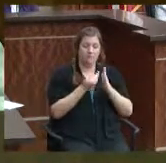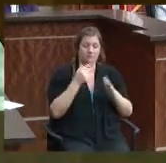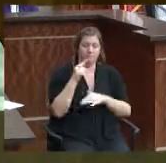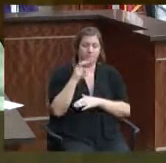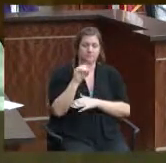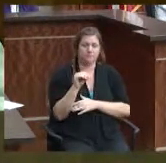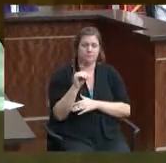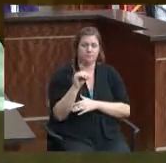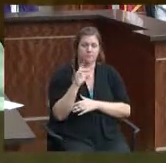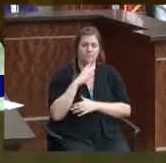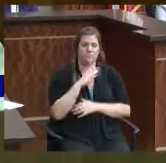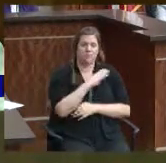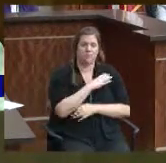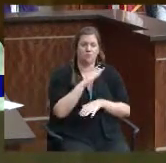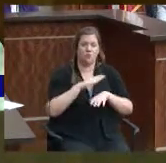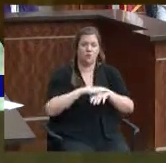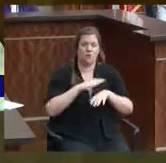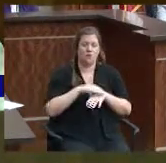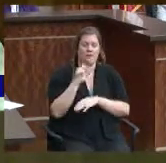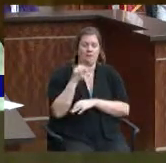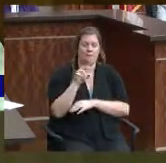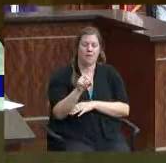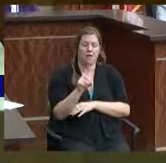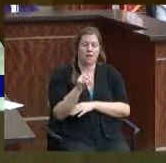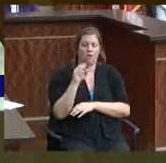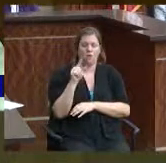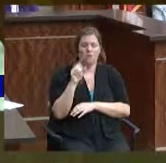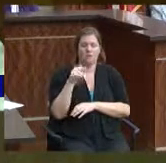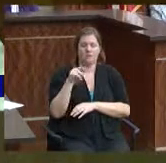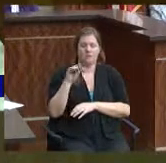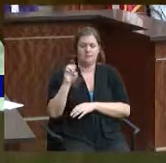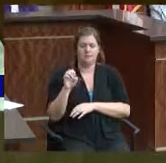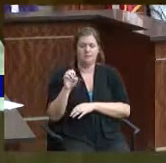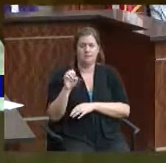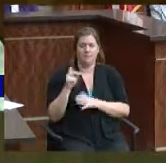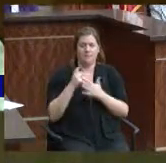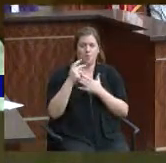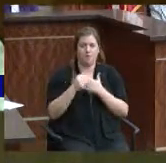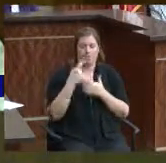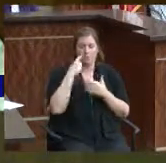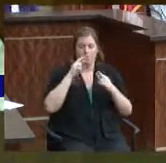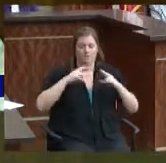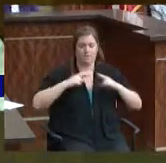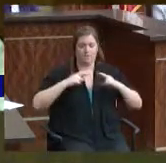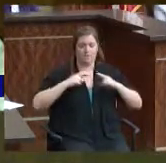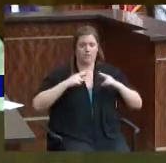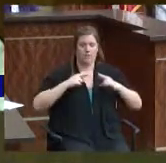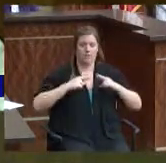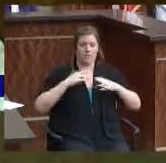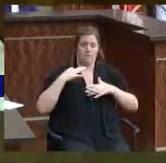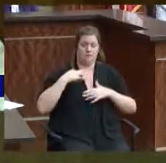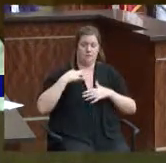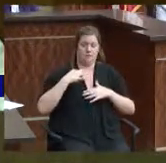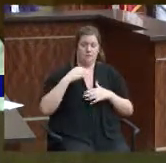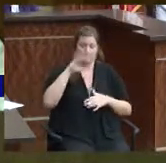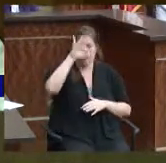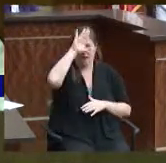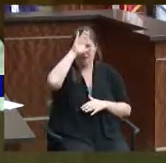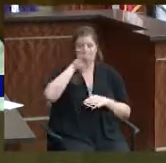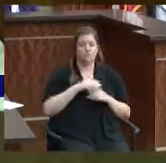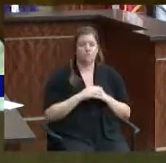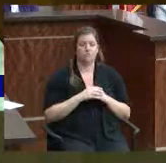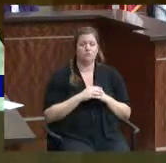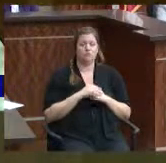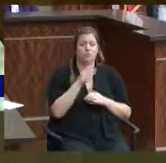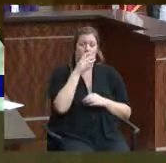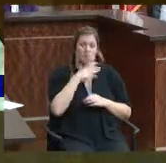George's County Council on the Maryland LOSAP program, which is a retirement program for the volunteer firemen,